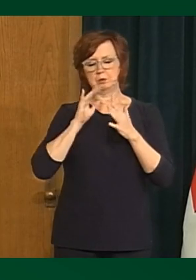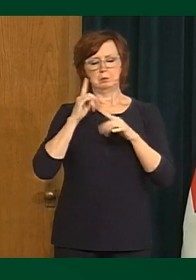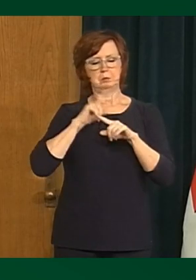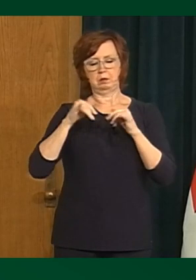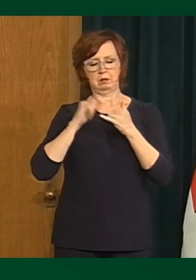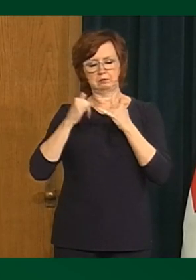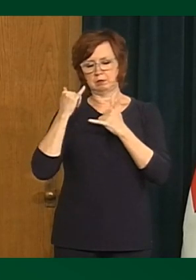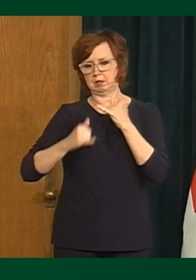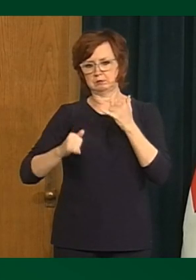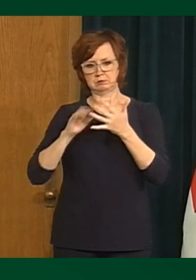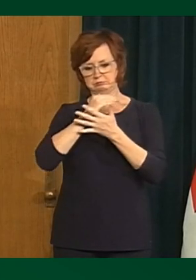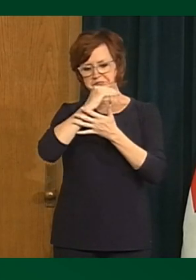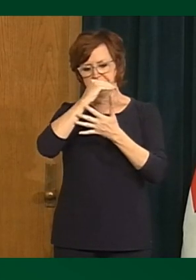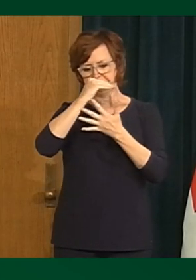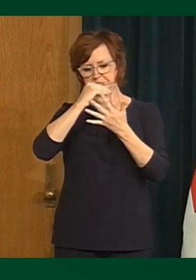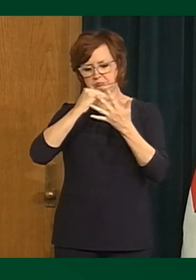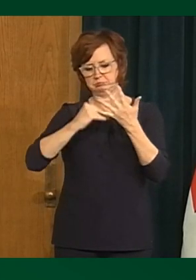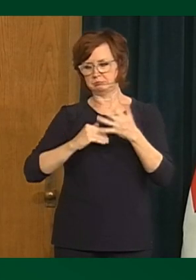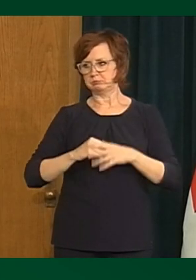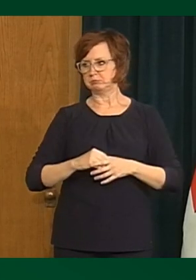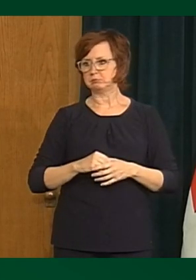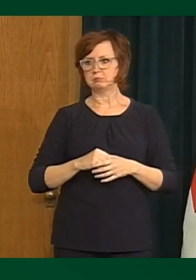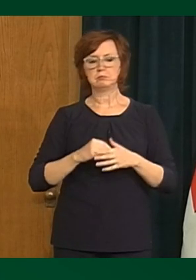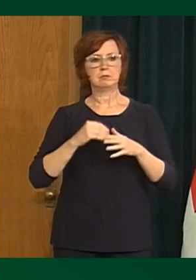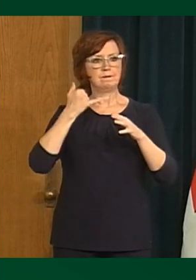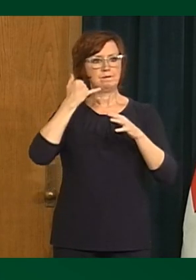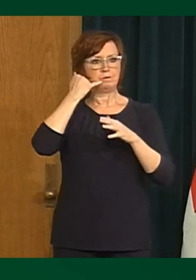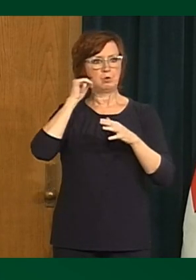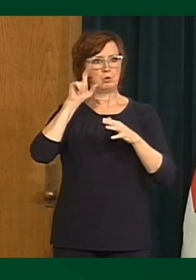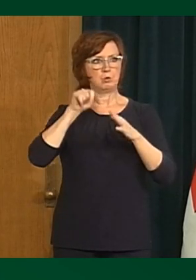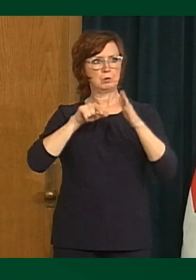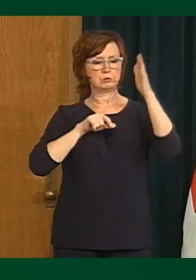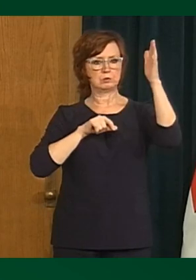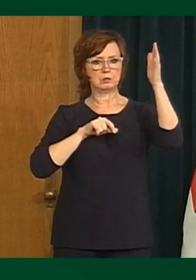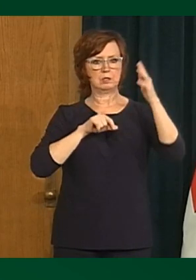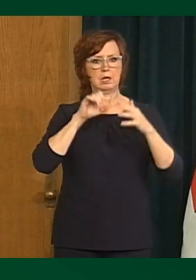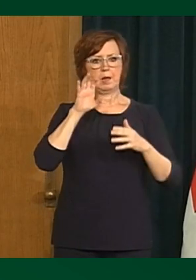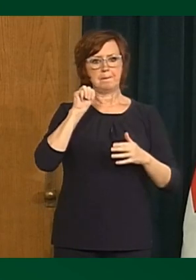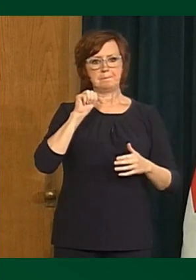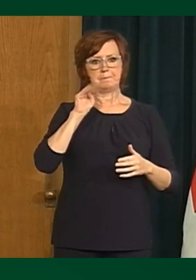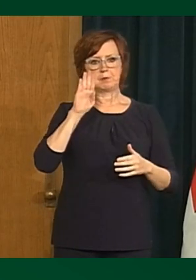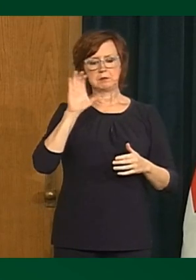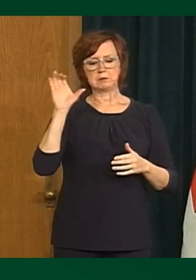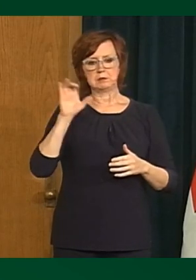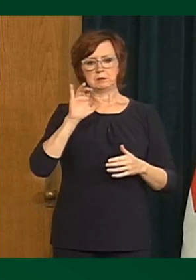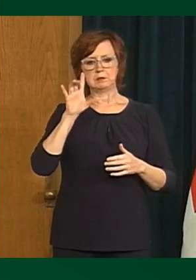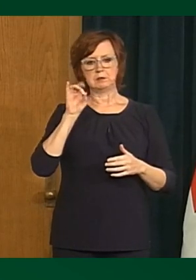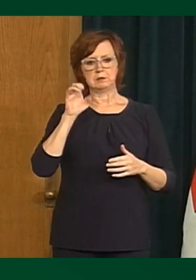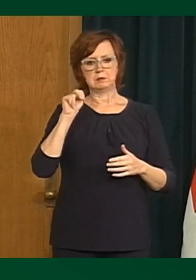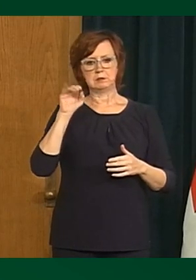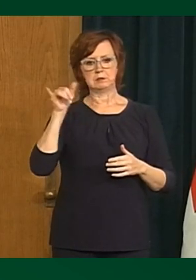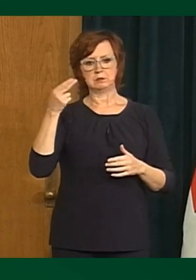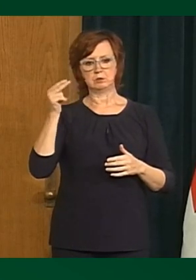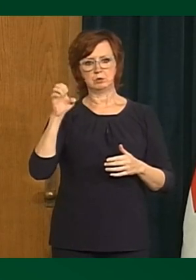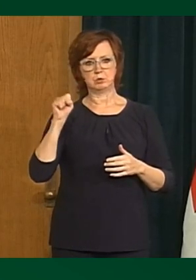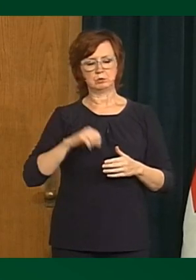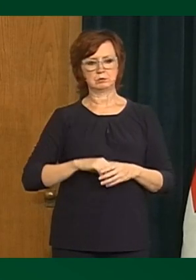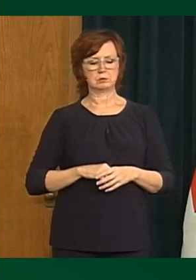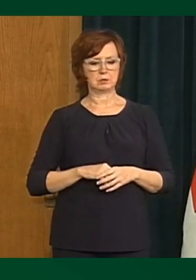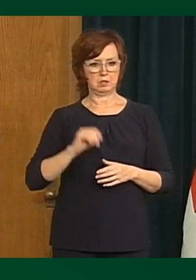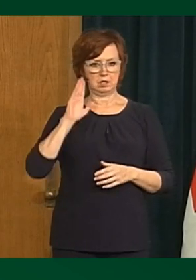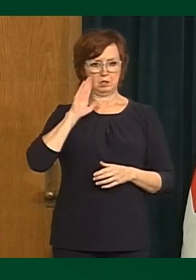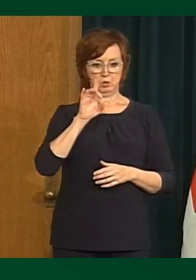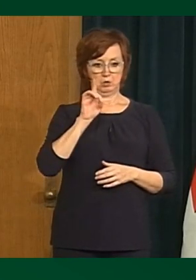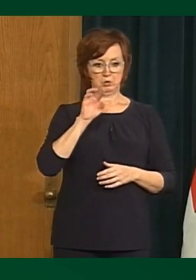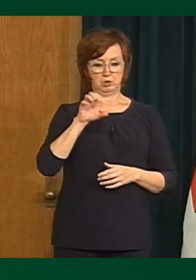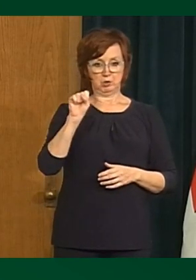We'll take our next question from the phone line. We have Dan Jones with NBC. Yeah, good afternoon, Dr. Shahab. In terms of